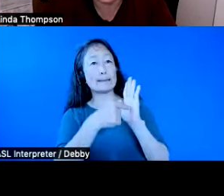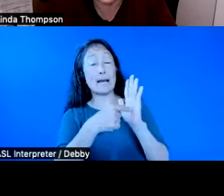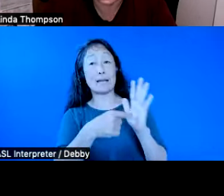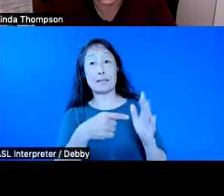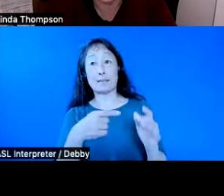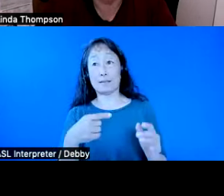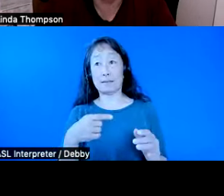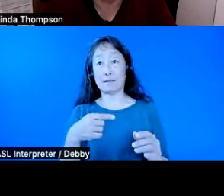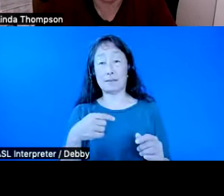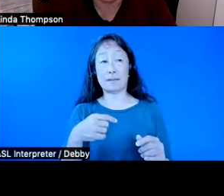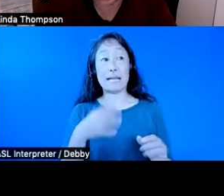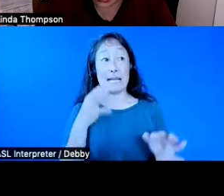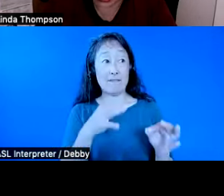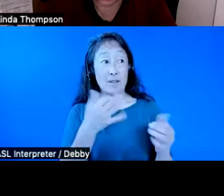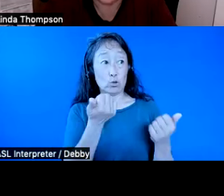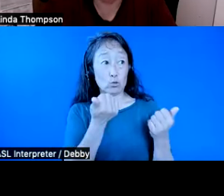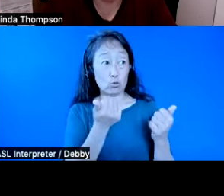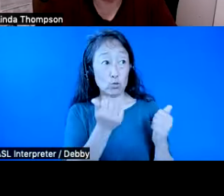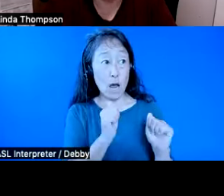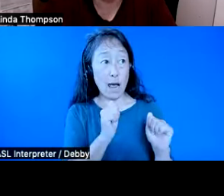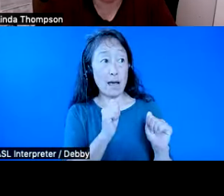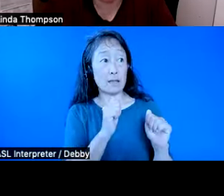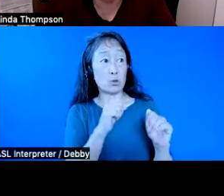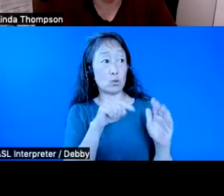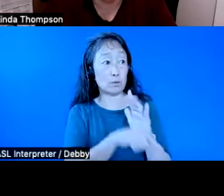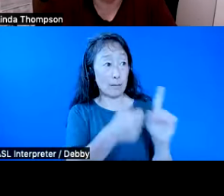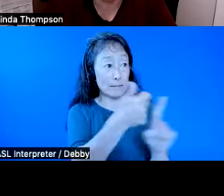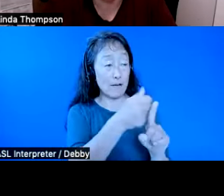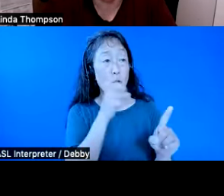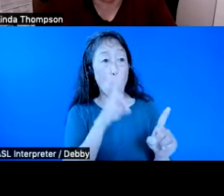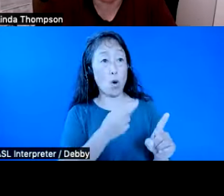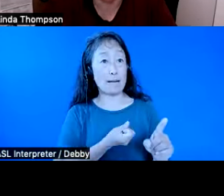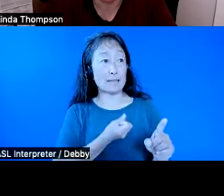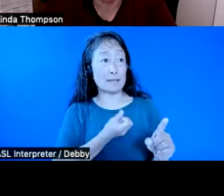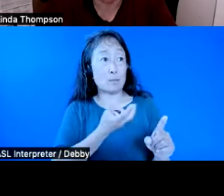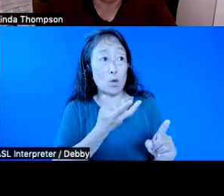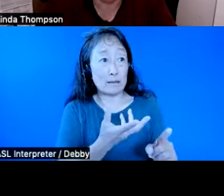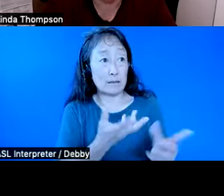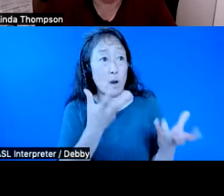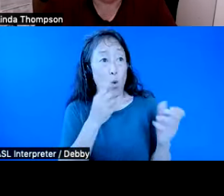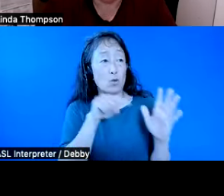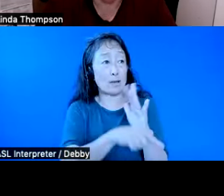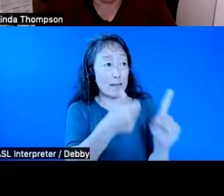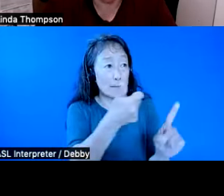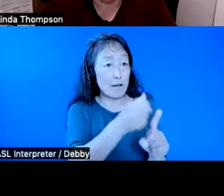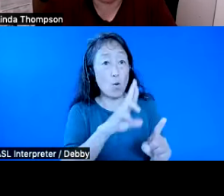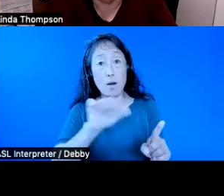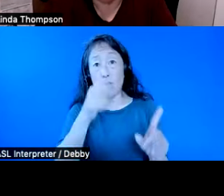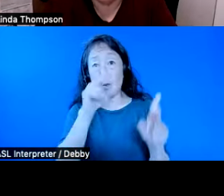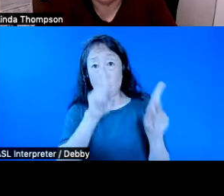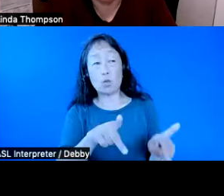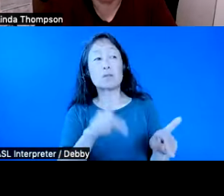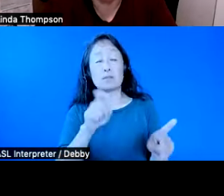attempted suicide or is threatening or expresses homicidal ideation. Also making